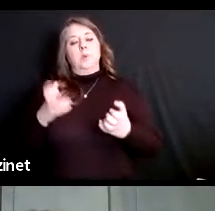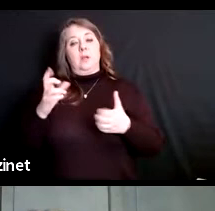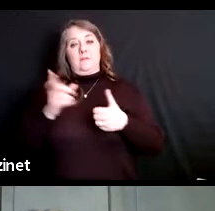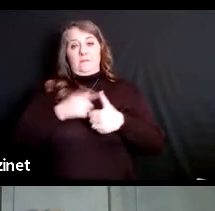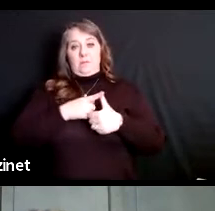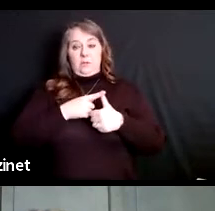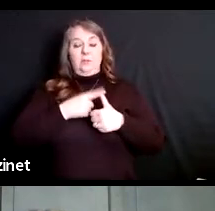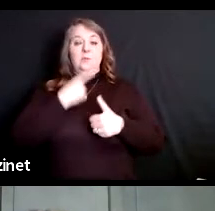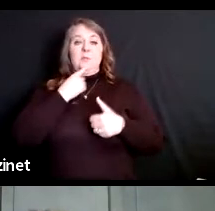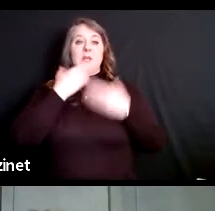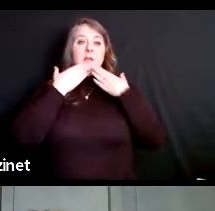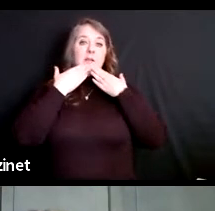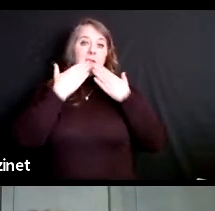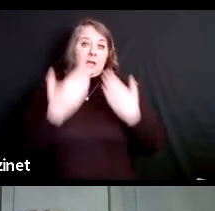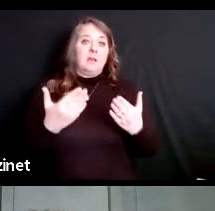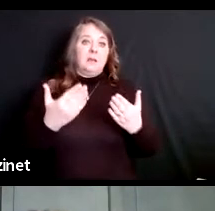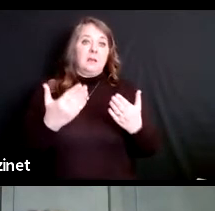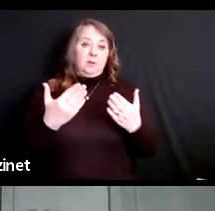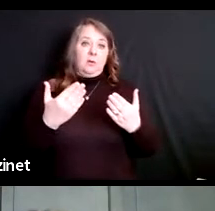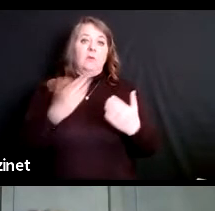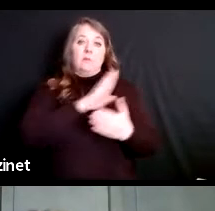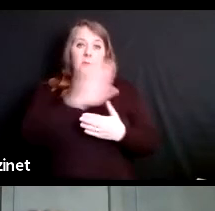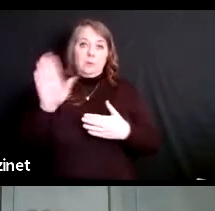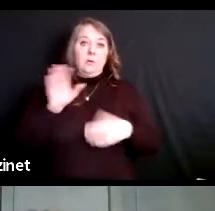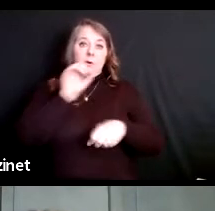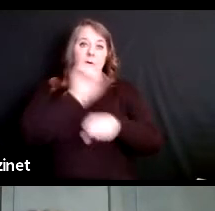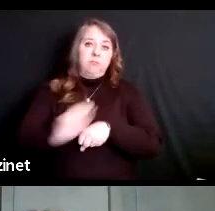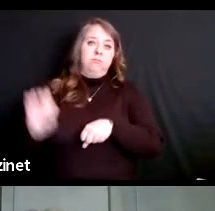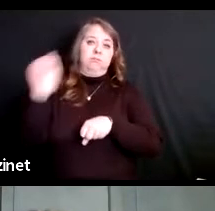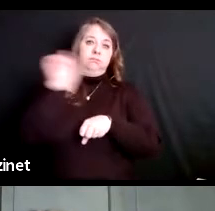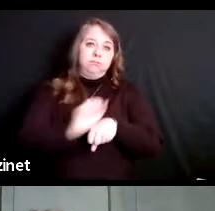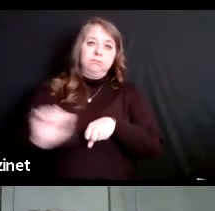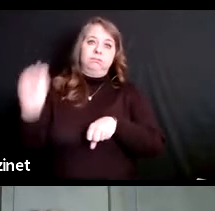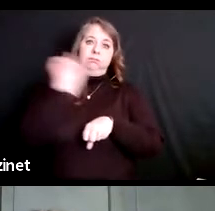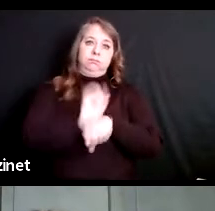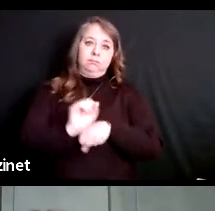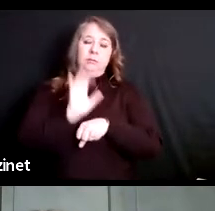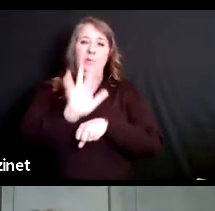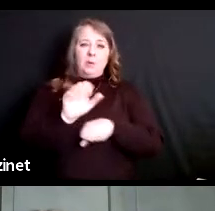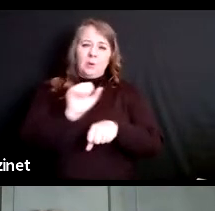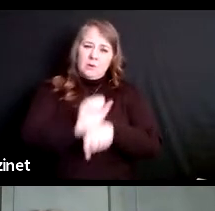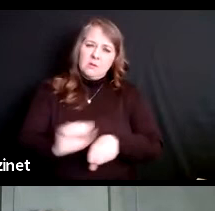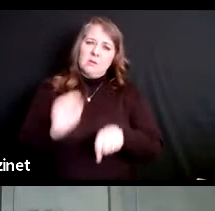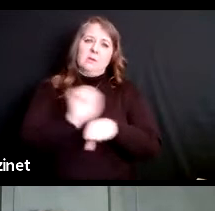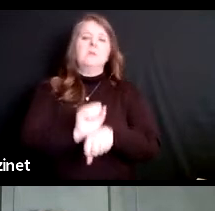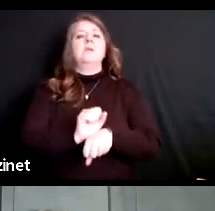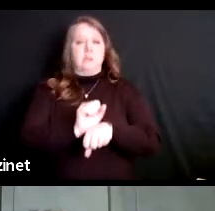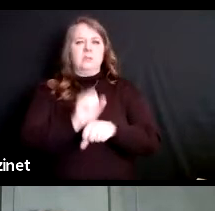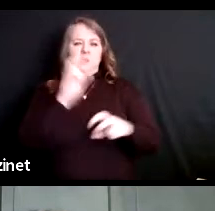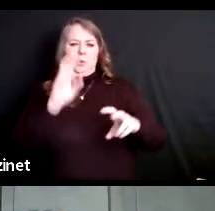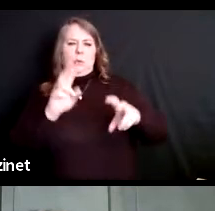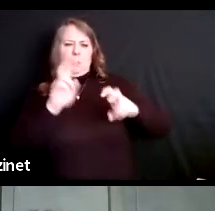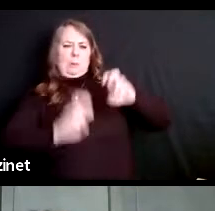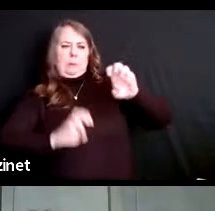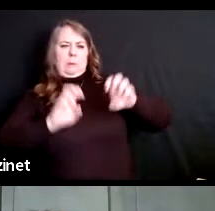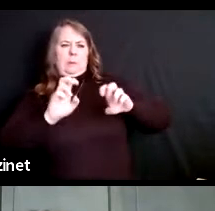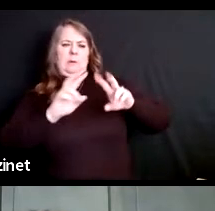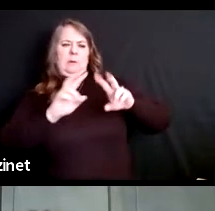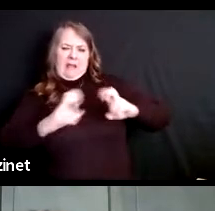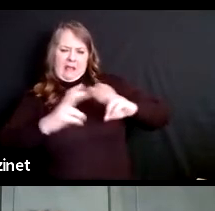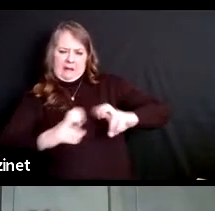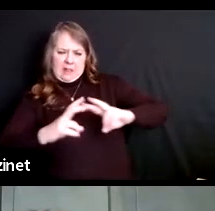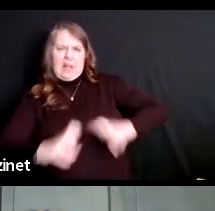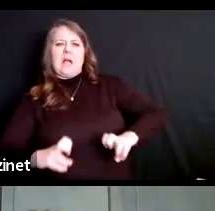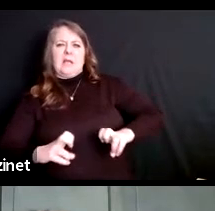all, thank you for all the hard work and the effort that you guys have put into analyzing what